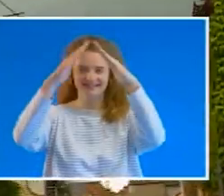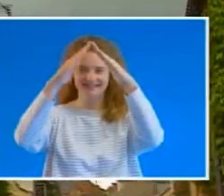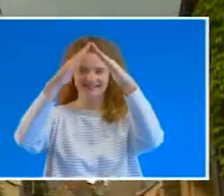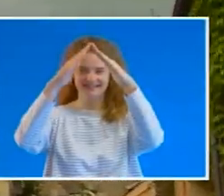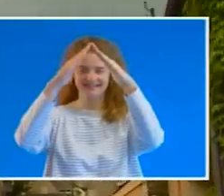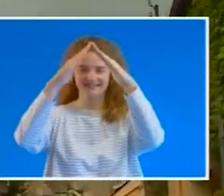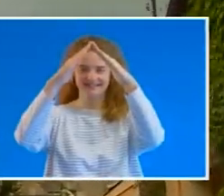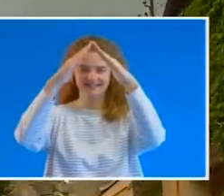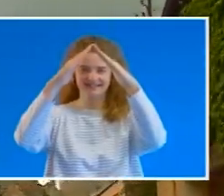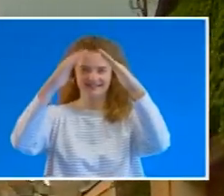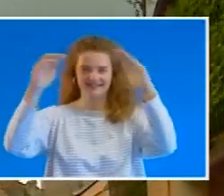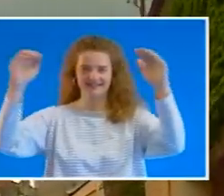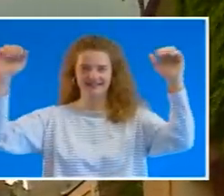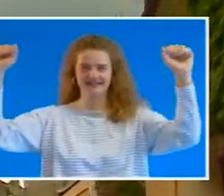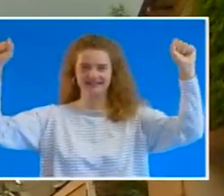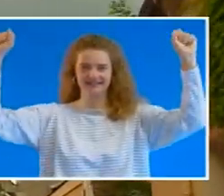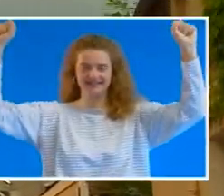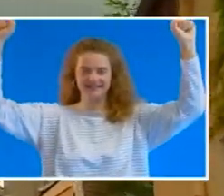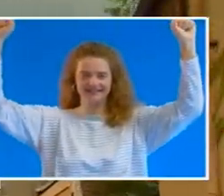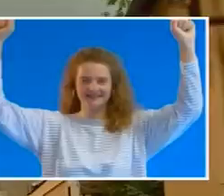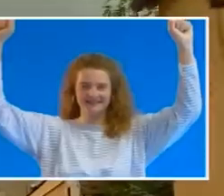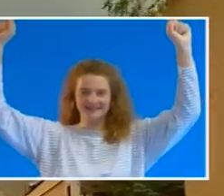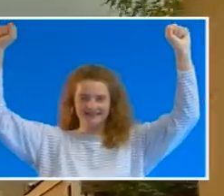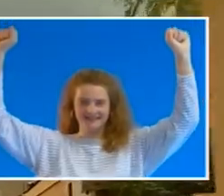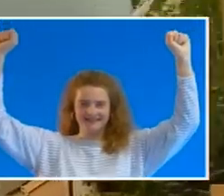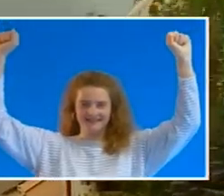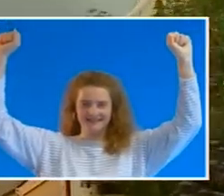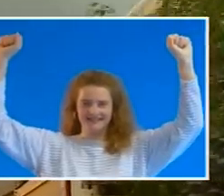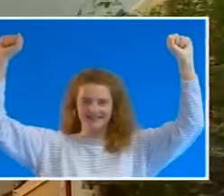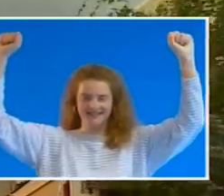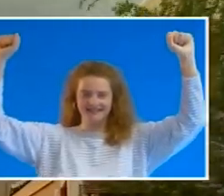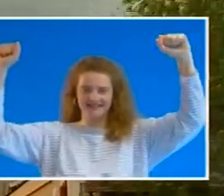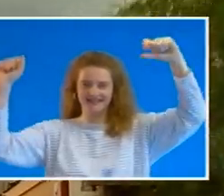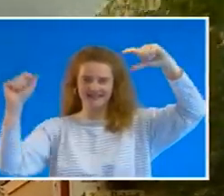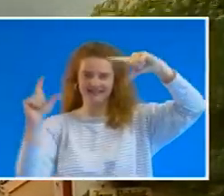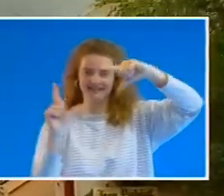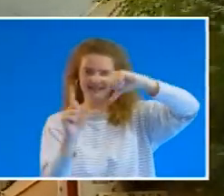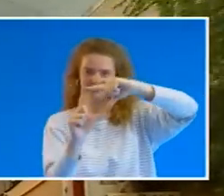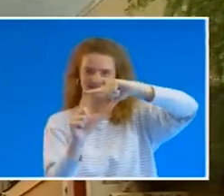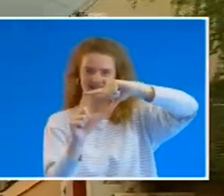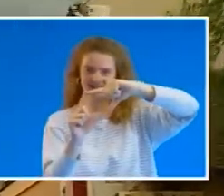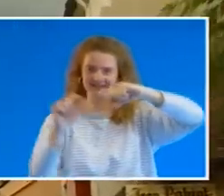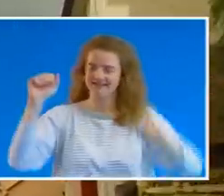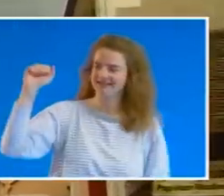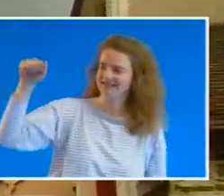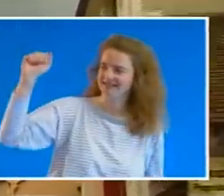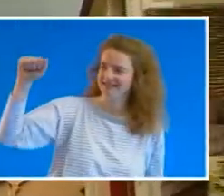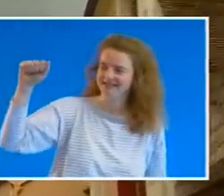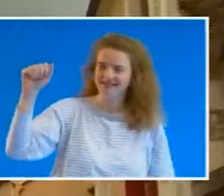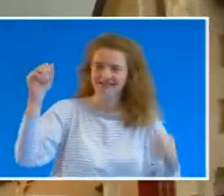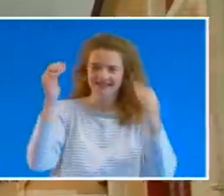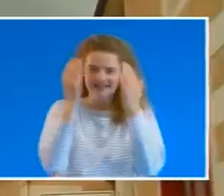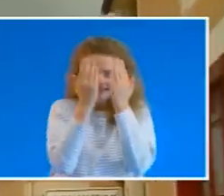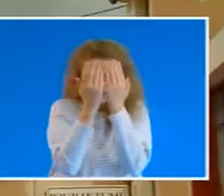Here is a house built up high with two tall chimneys reaching the sky. Here are the windows and here is the